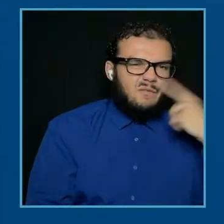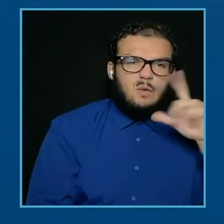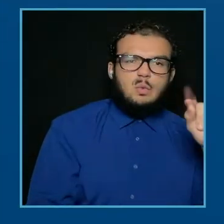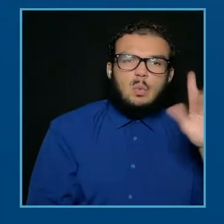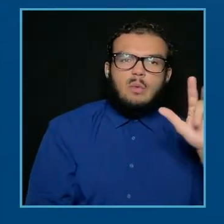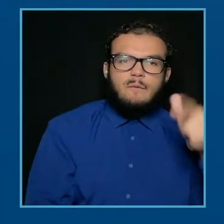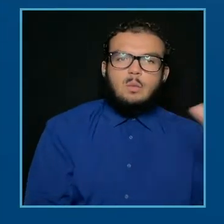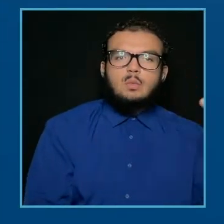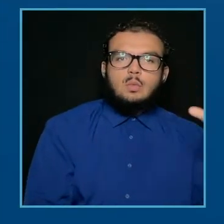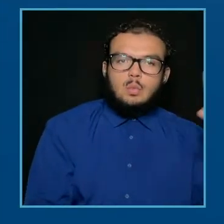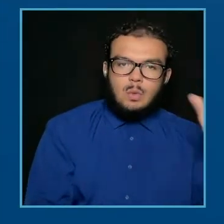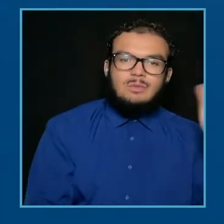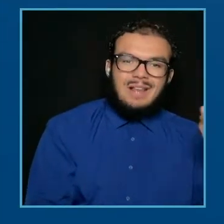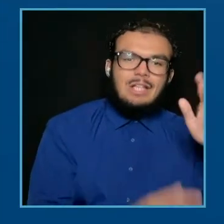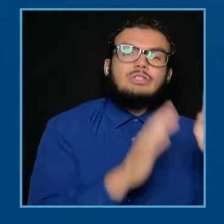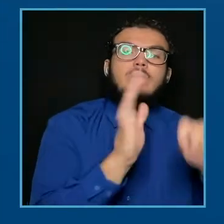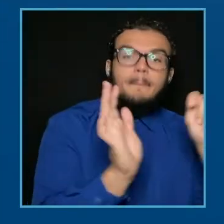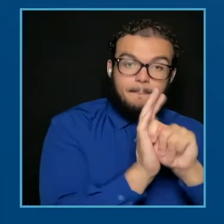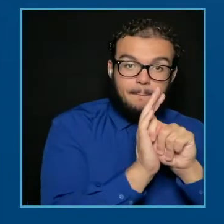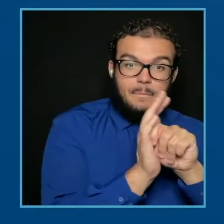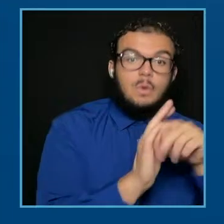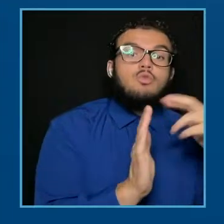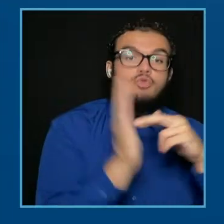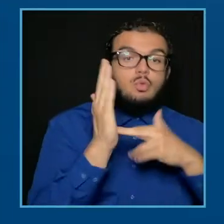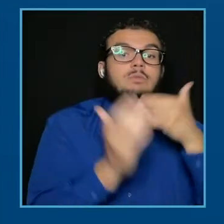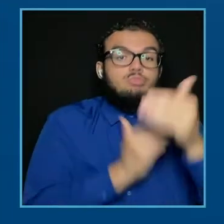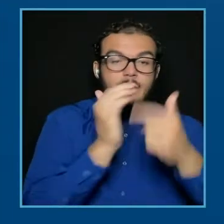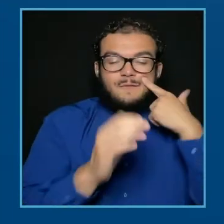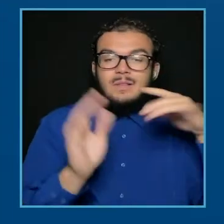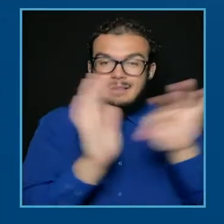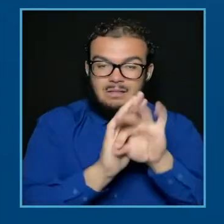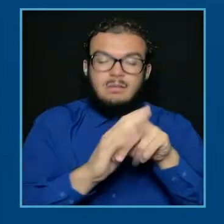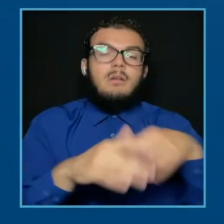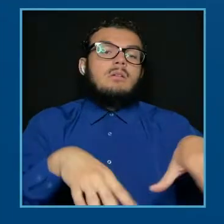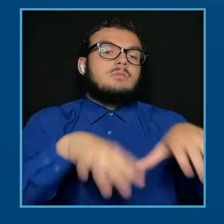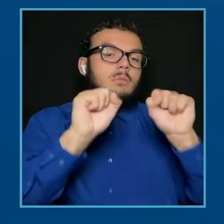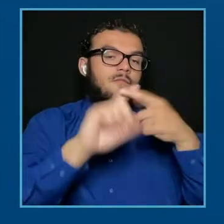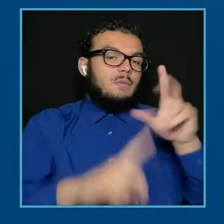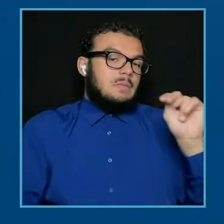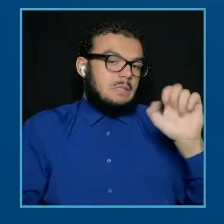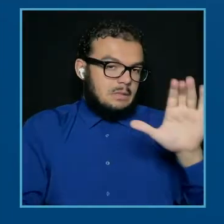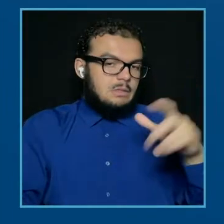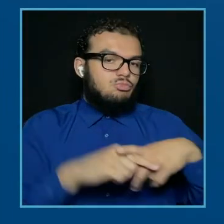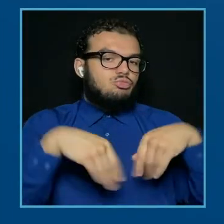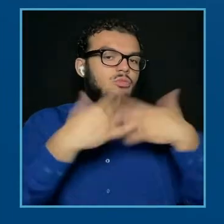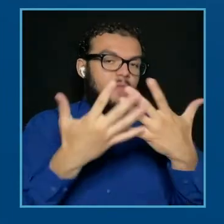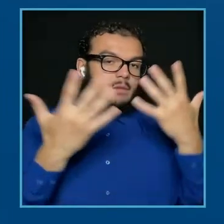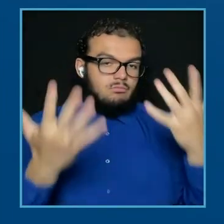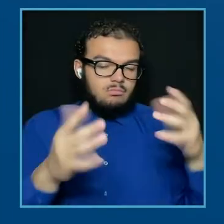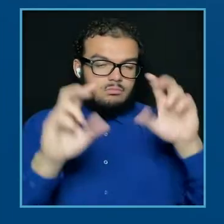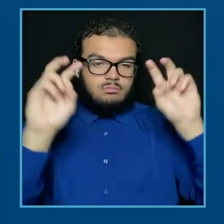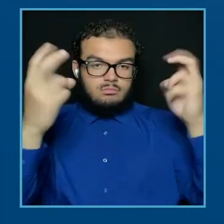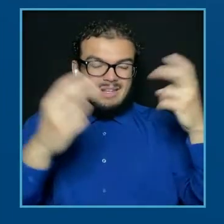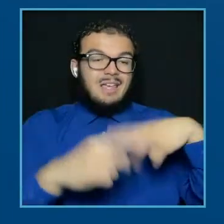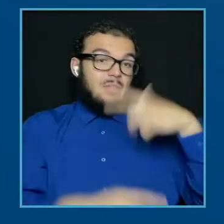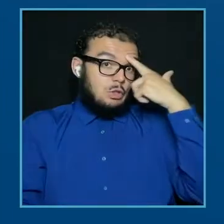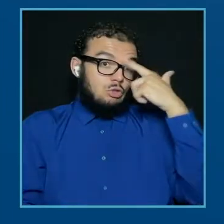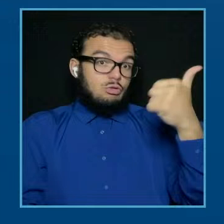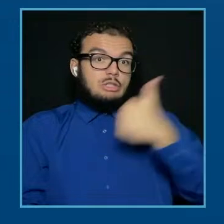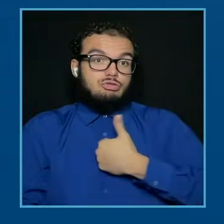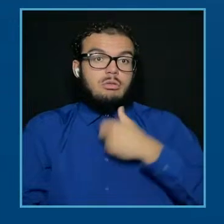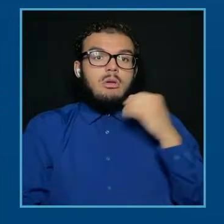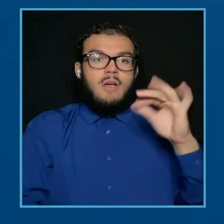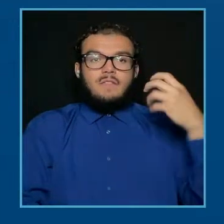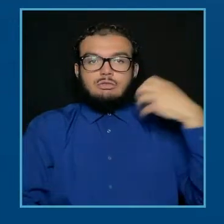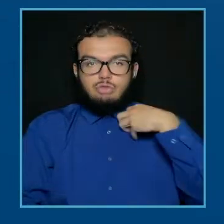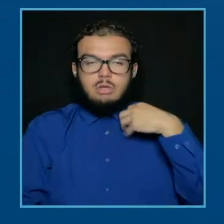terms. Whereas the rules of procedure of the election, as adopted by the DNC, provided that, at the discretion of the chair, voting for